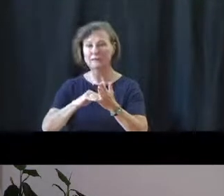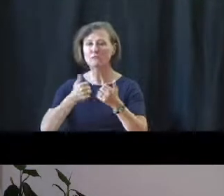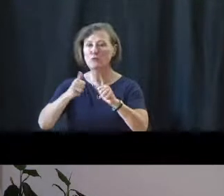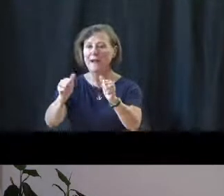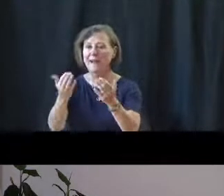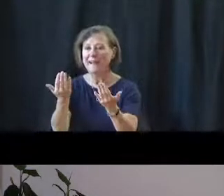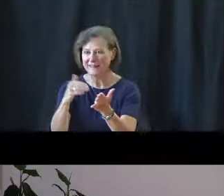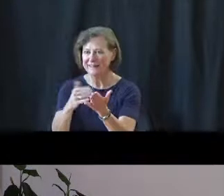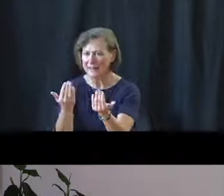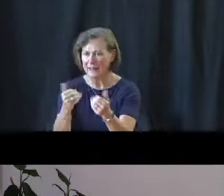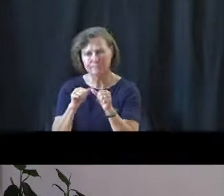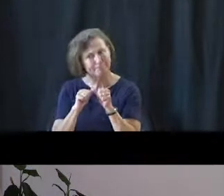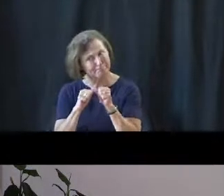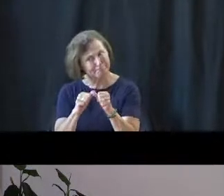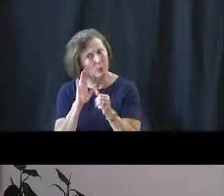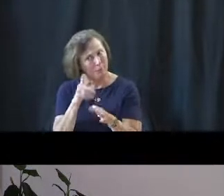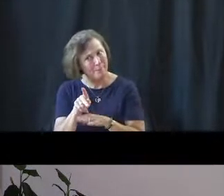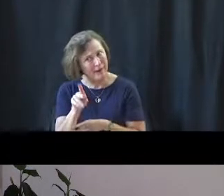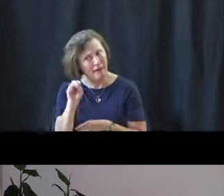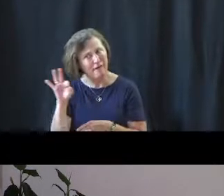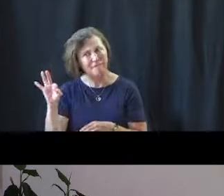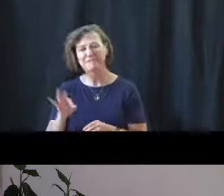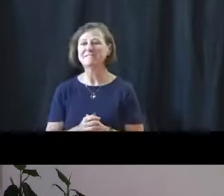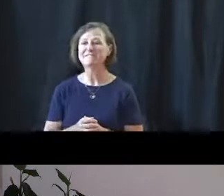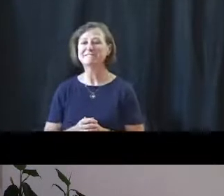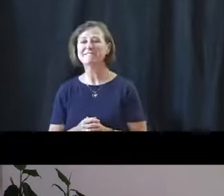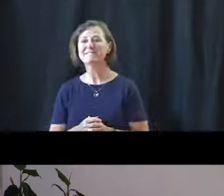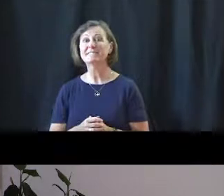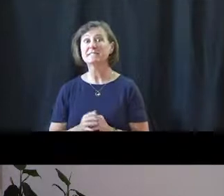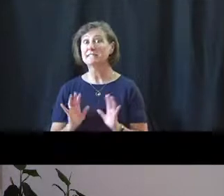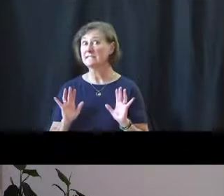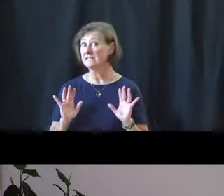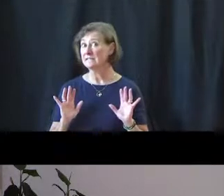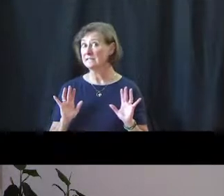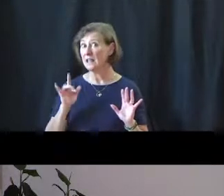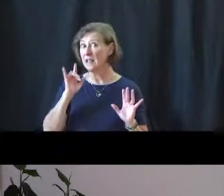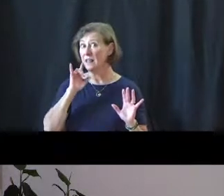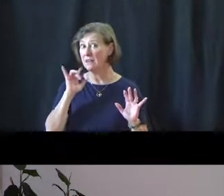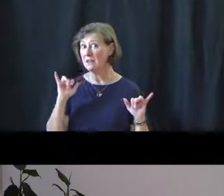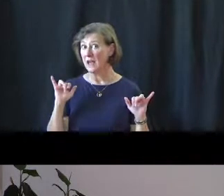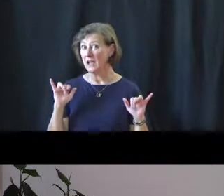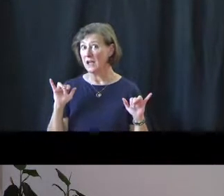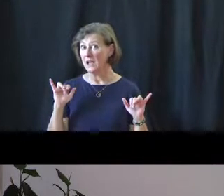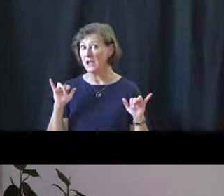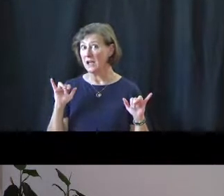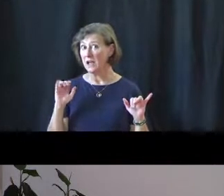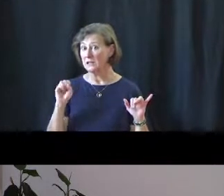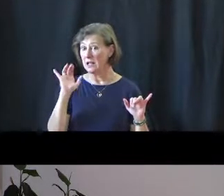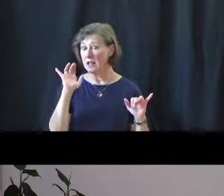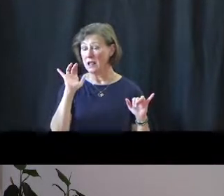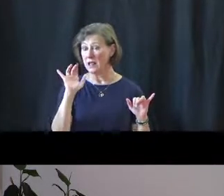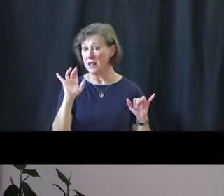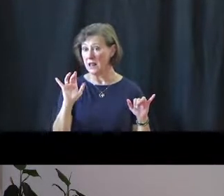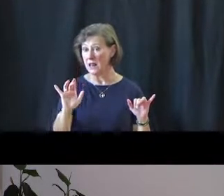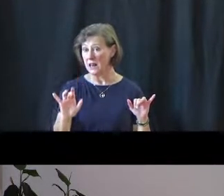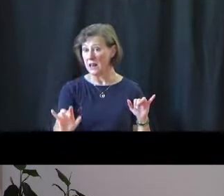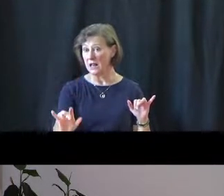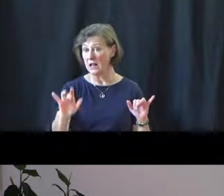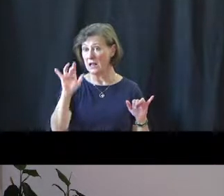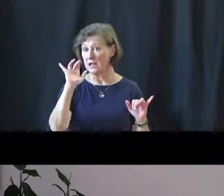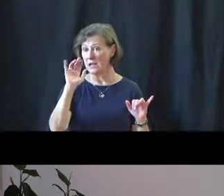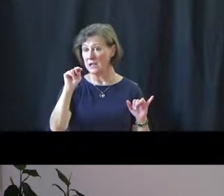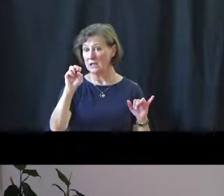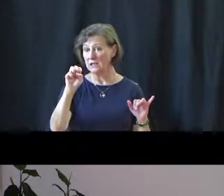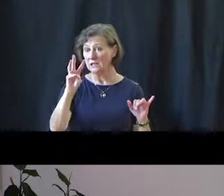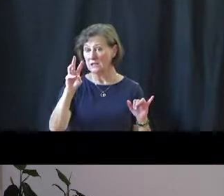again. Persistence always pays off. And I think that will do it. You can click on to the news of the community